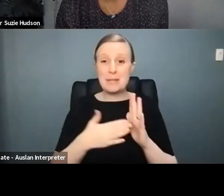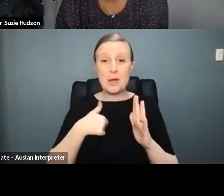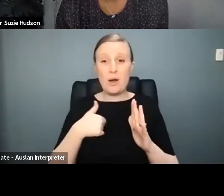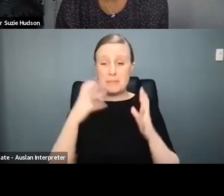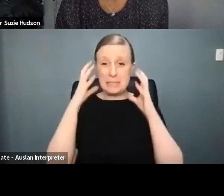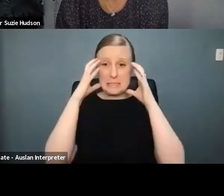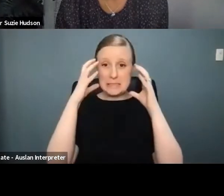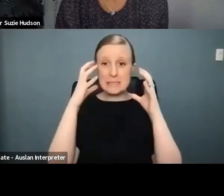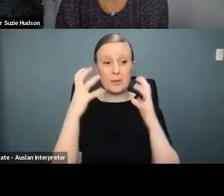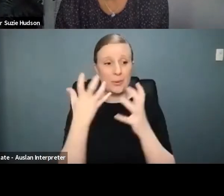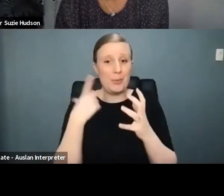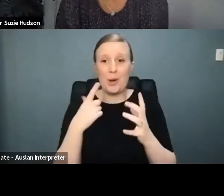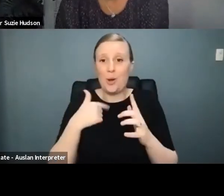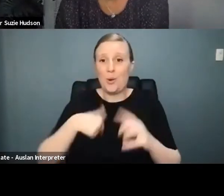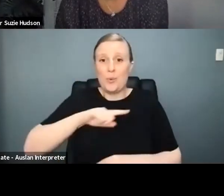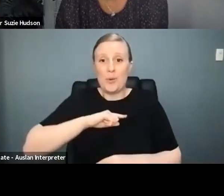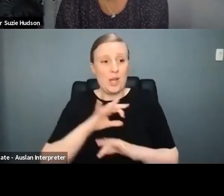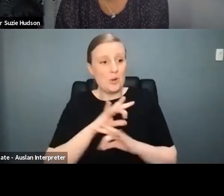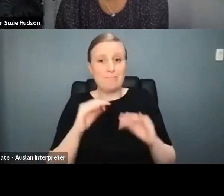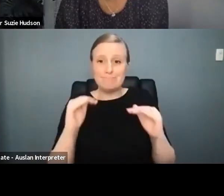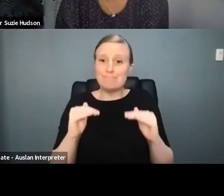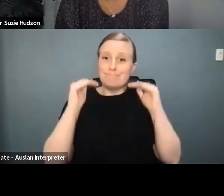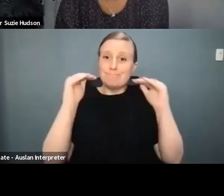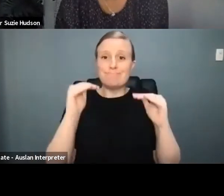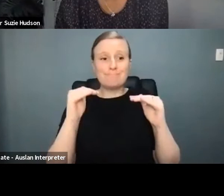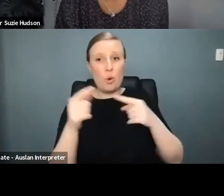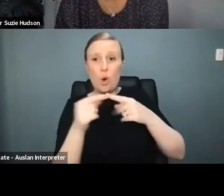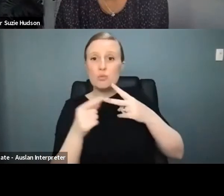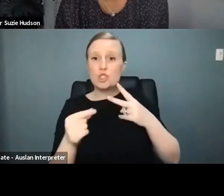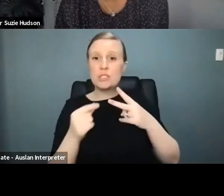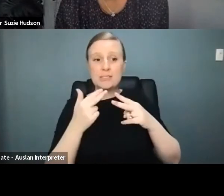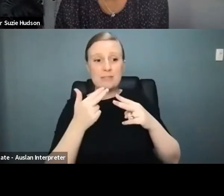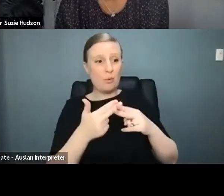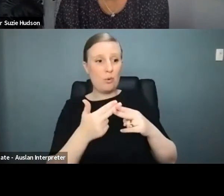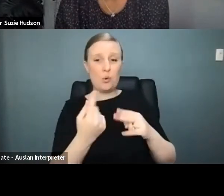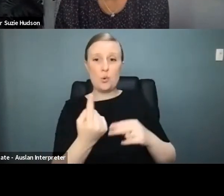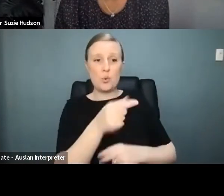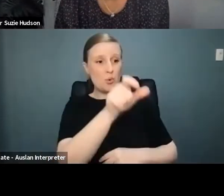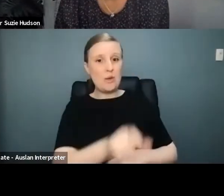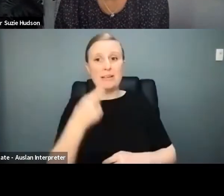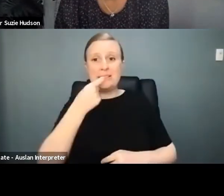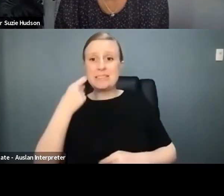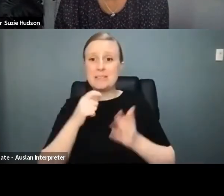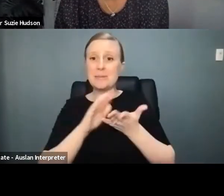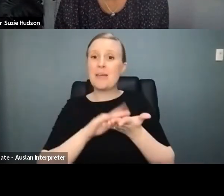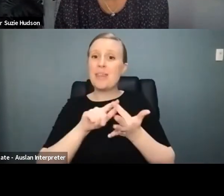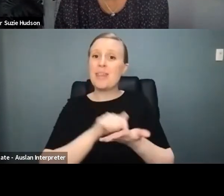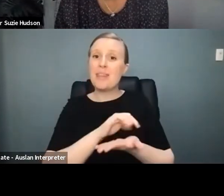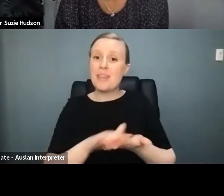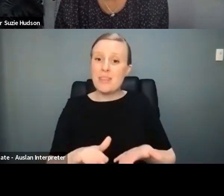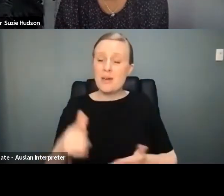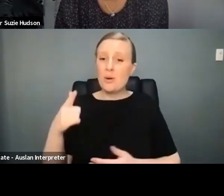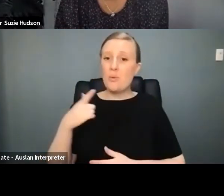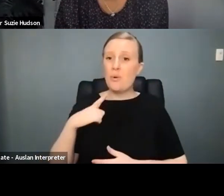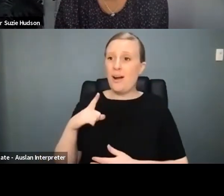our methamphetamine treatment options? Why can we make somebody who's dependent on opioids